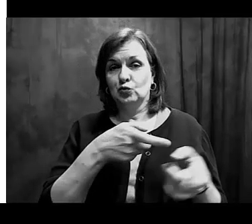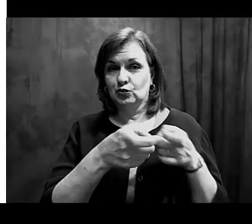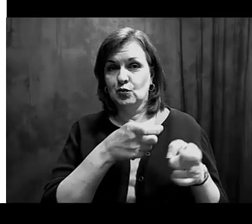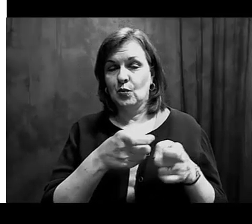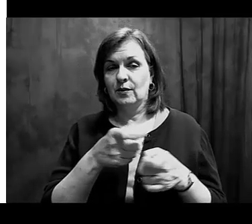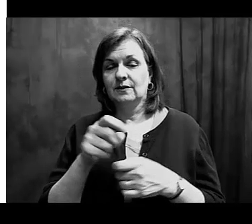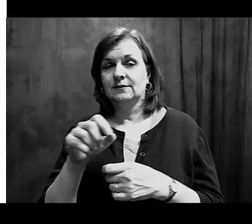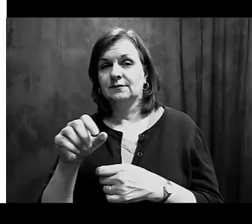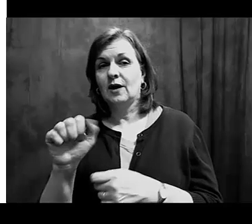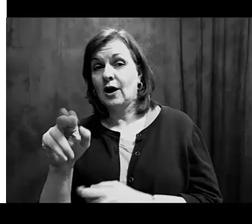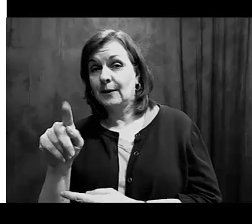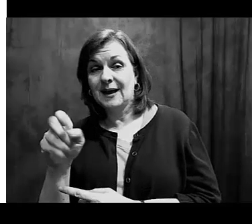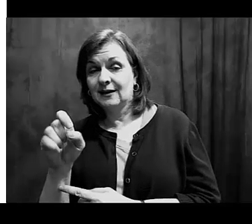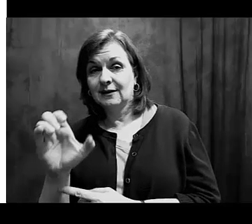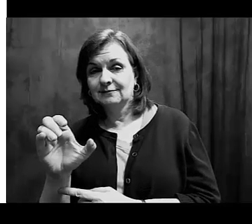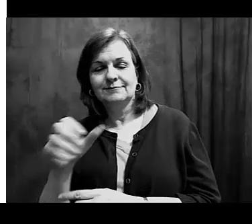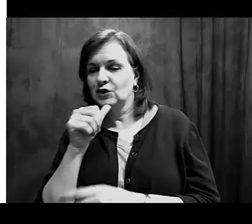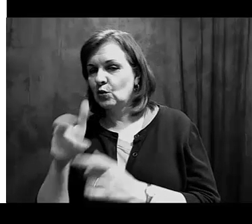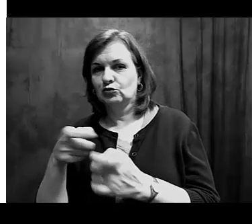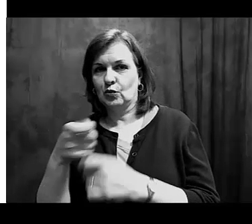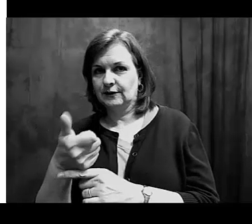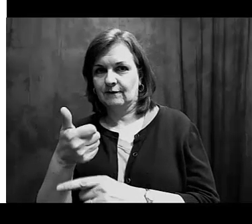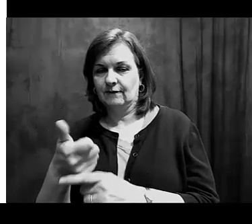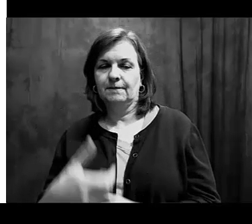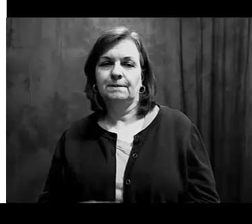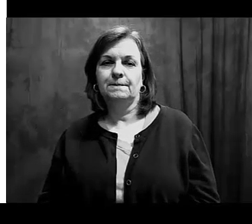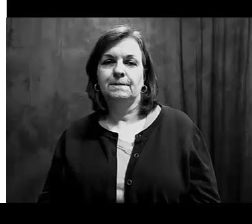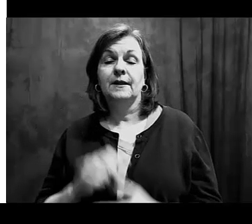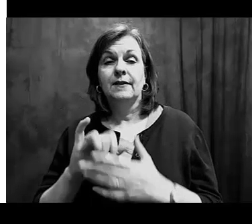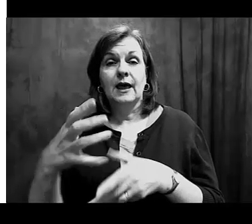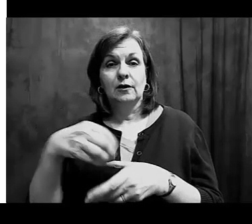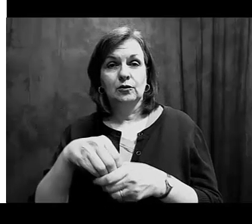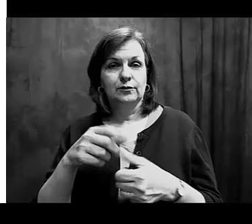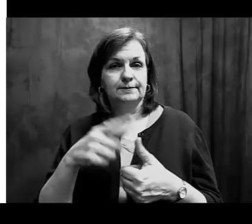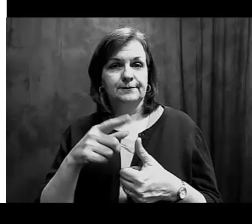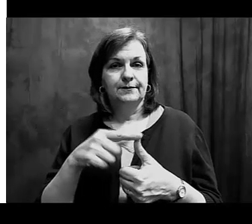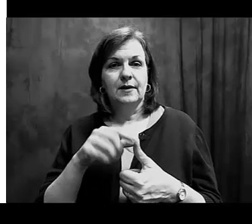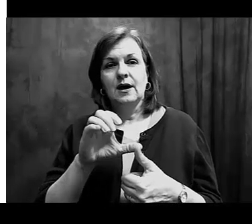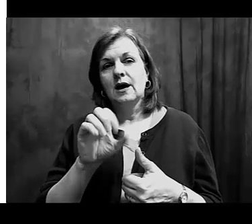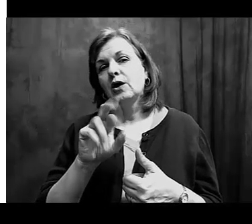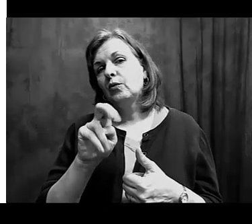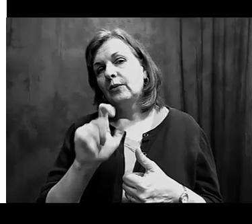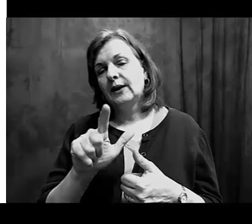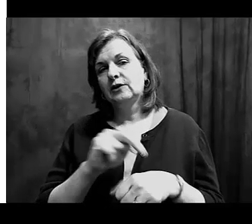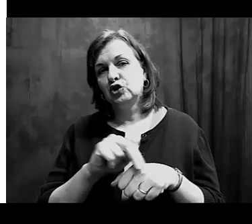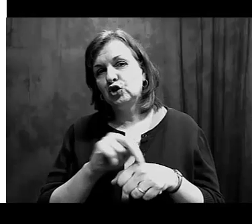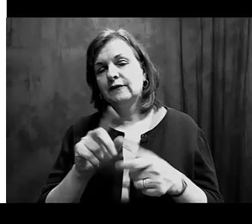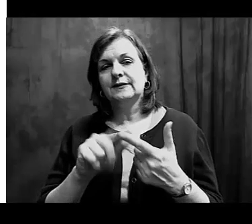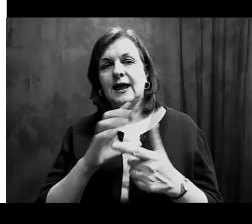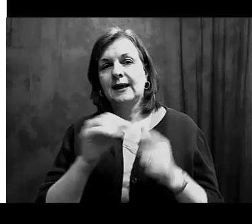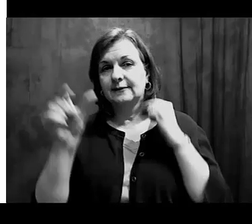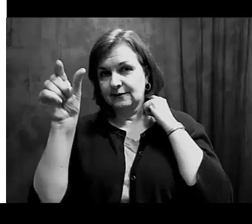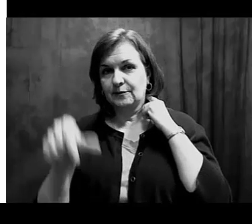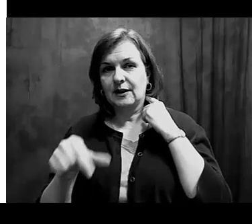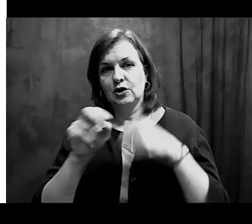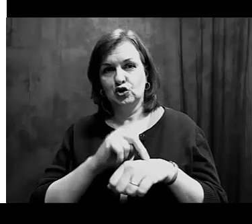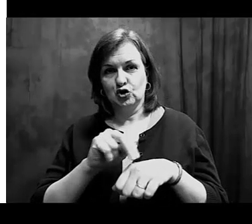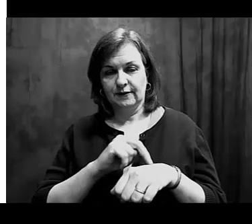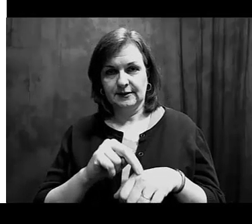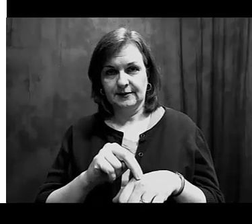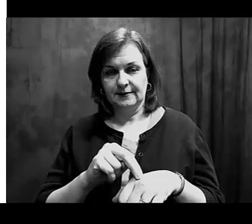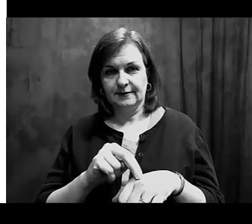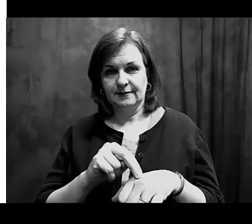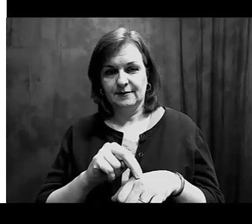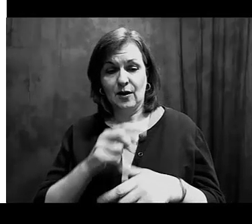So this is voluntary versus involuntary. And it's going to include your